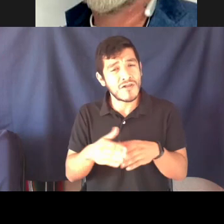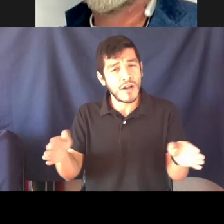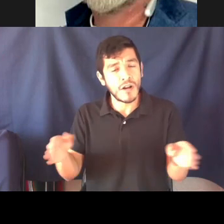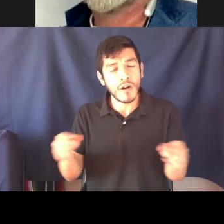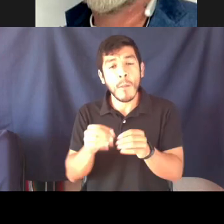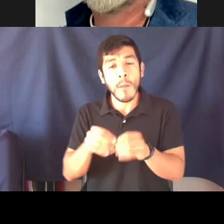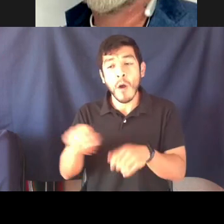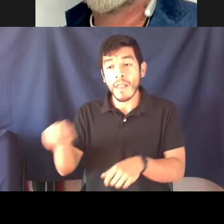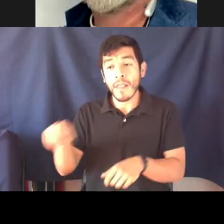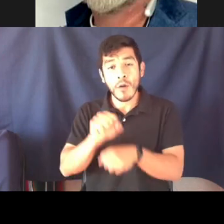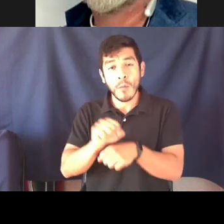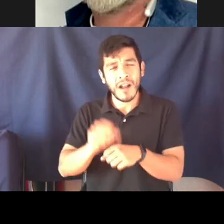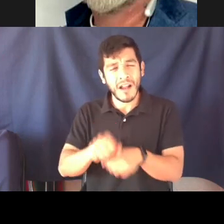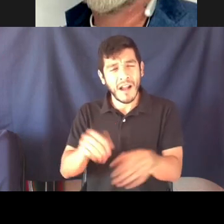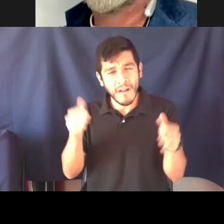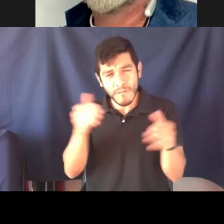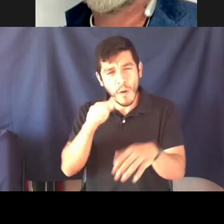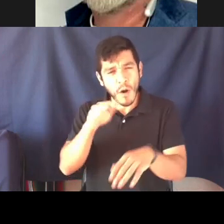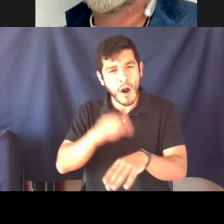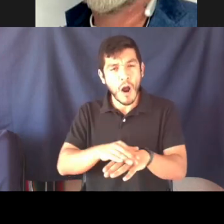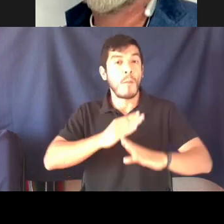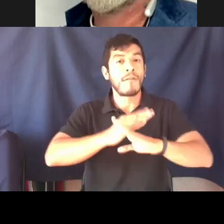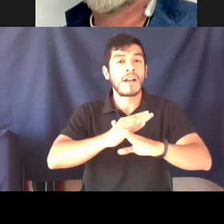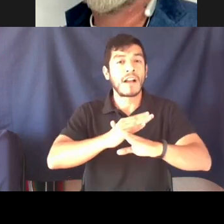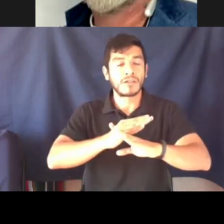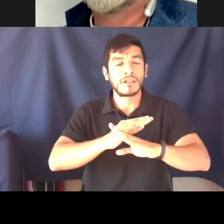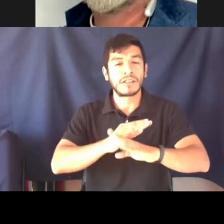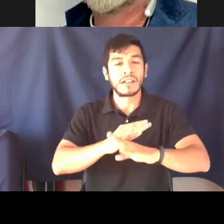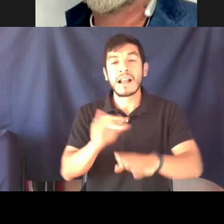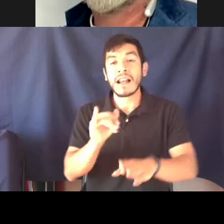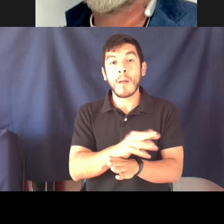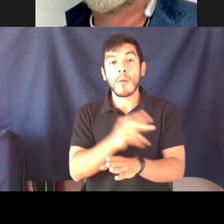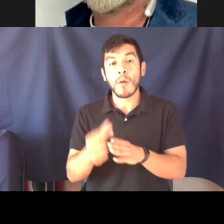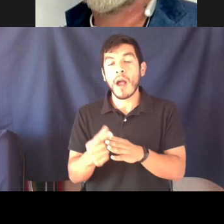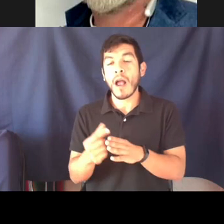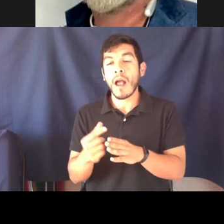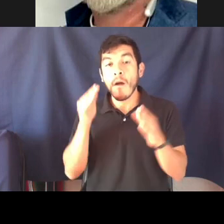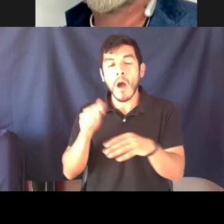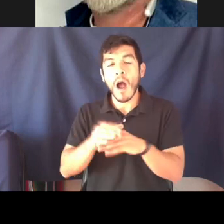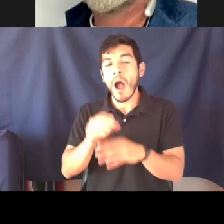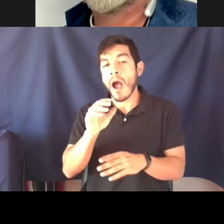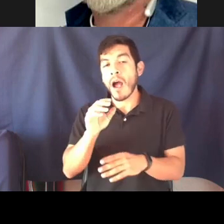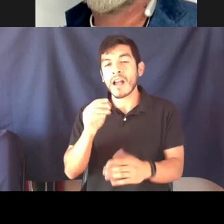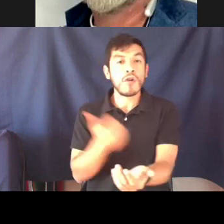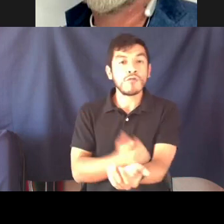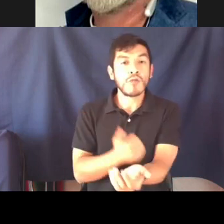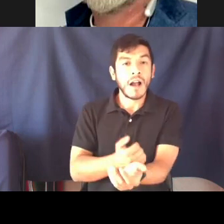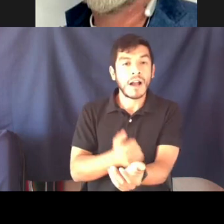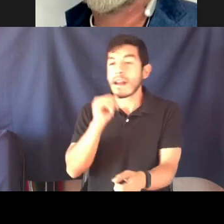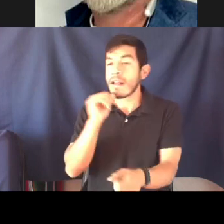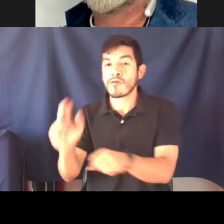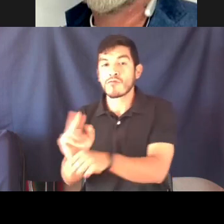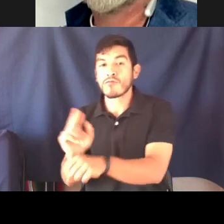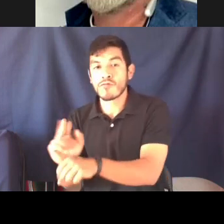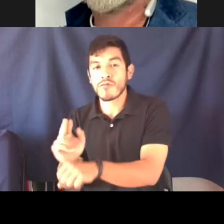see it also in programs focused on substance misuse, right? It's always better to prevent young people from ever even wanting to take,